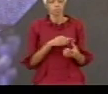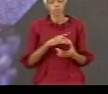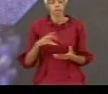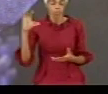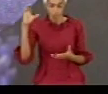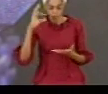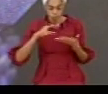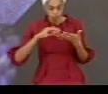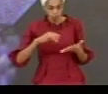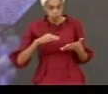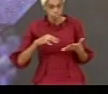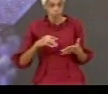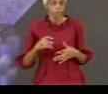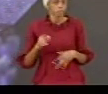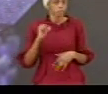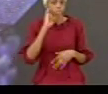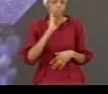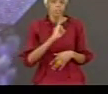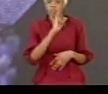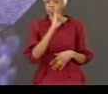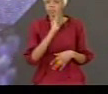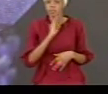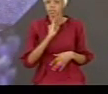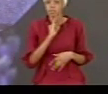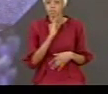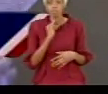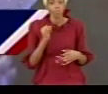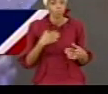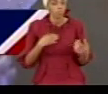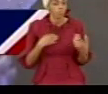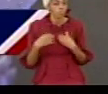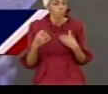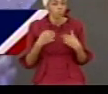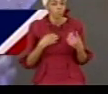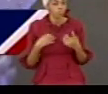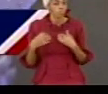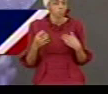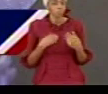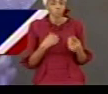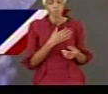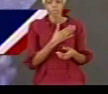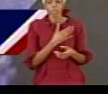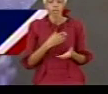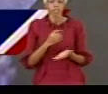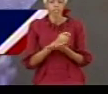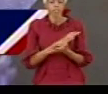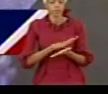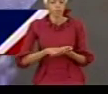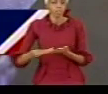Israel's murmuring and divine intervention. Can we say it together?